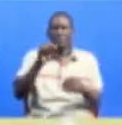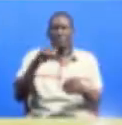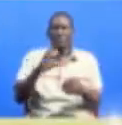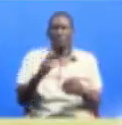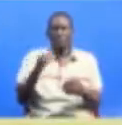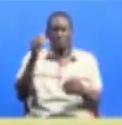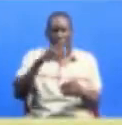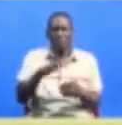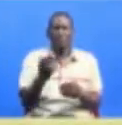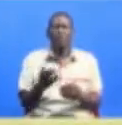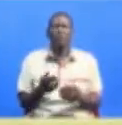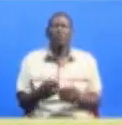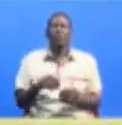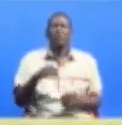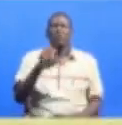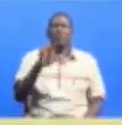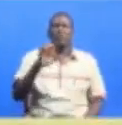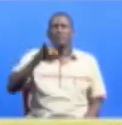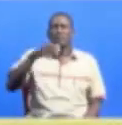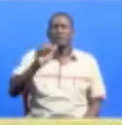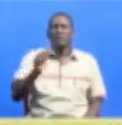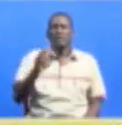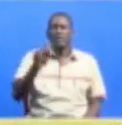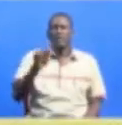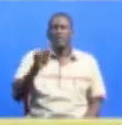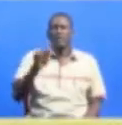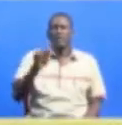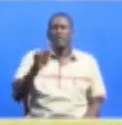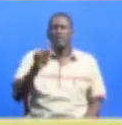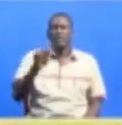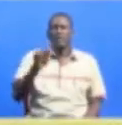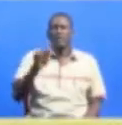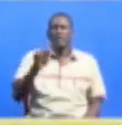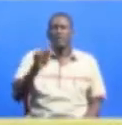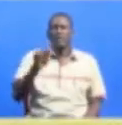come to pass. Elijah Oko, NTV Sport, RFUEA Grounds.